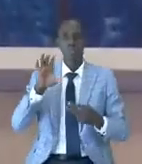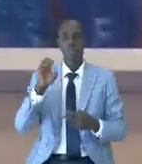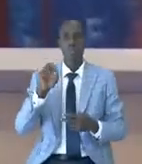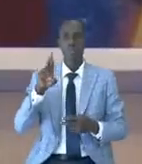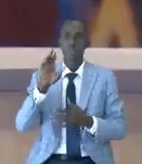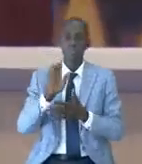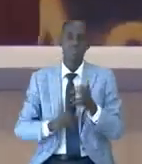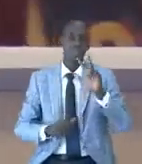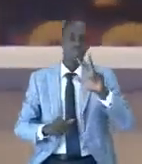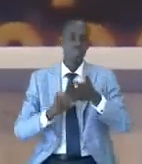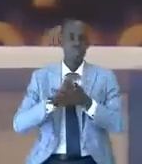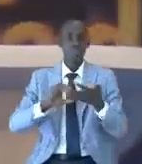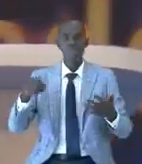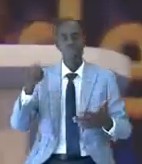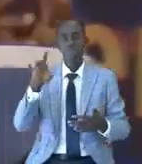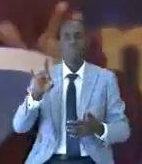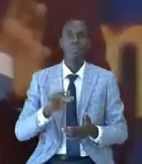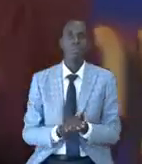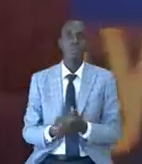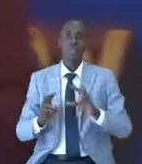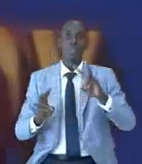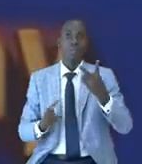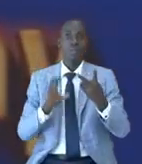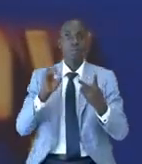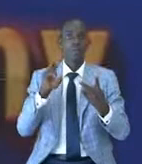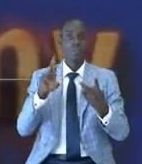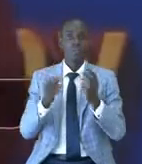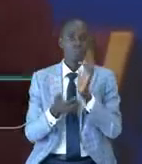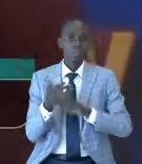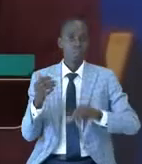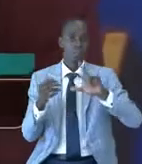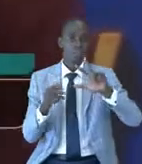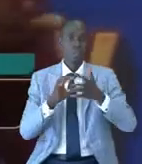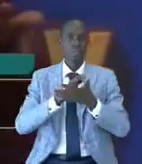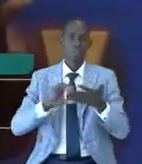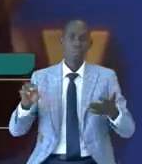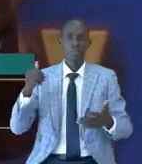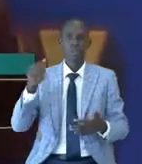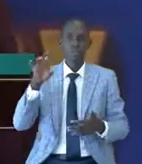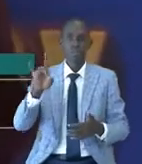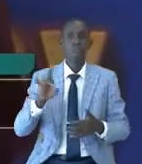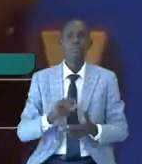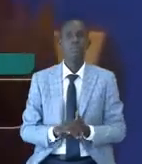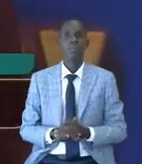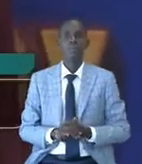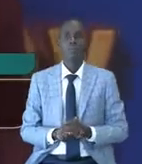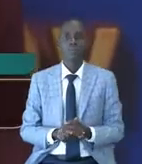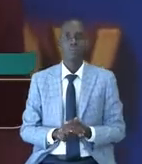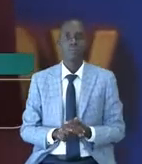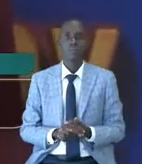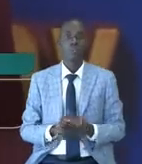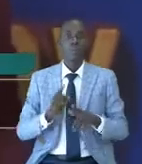in verse 18. 2 Corinthians chapter 3 verse 18. It says, but we